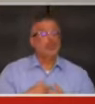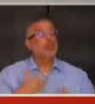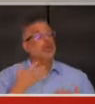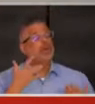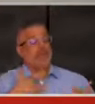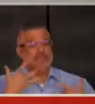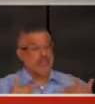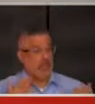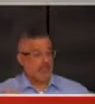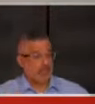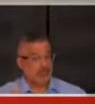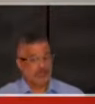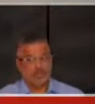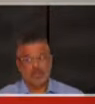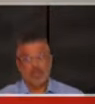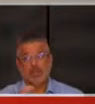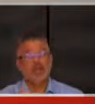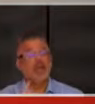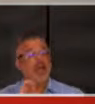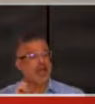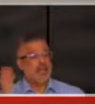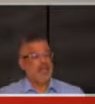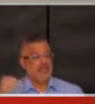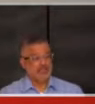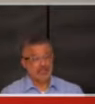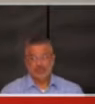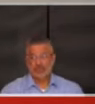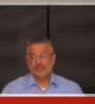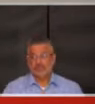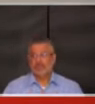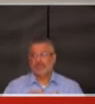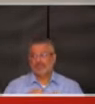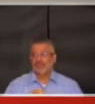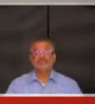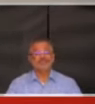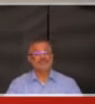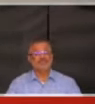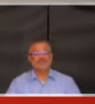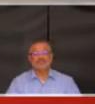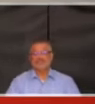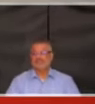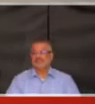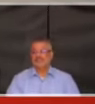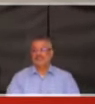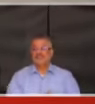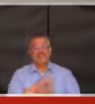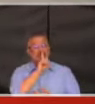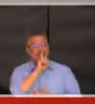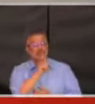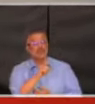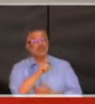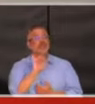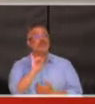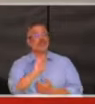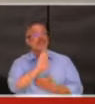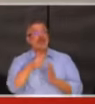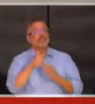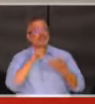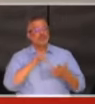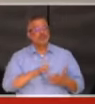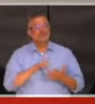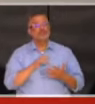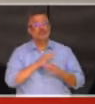here today to bring the Inland Empire into CSUN, and to make sure that all of our